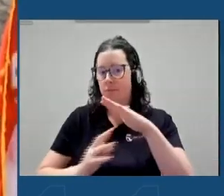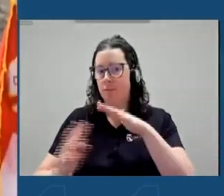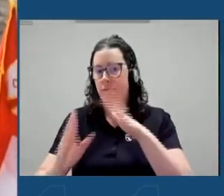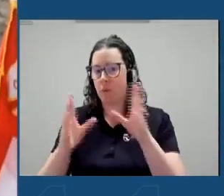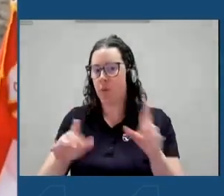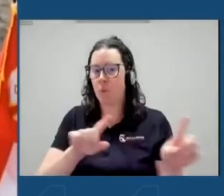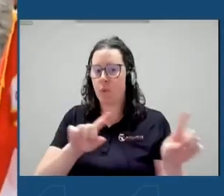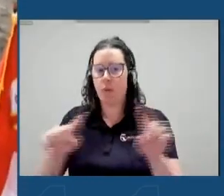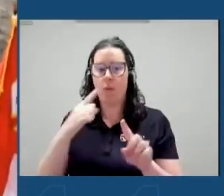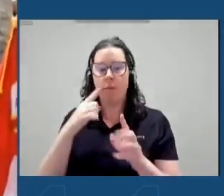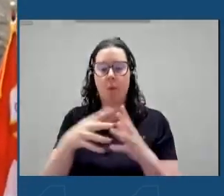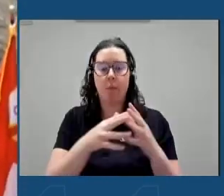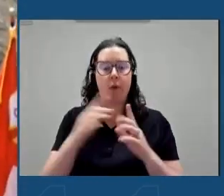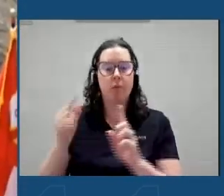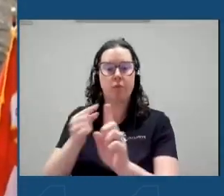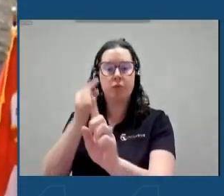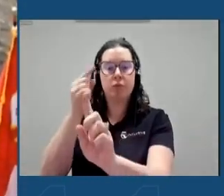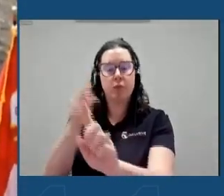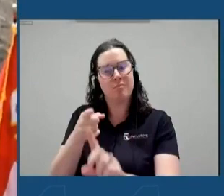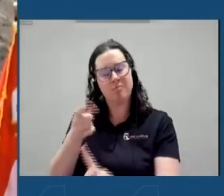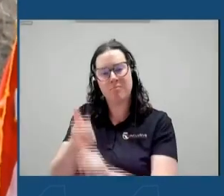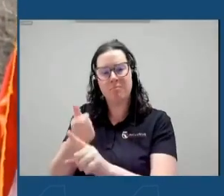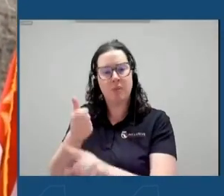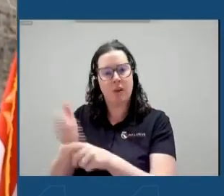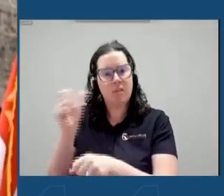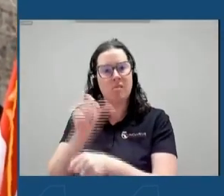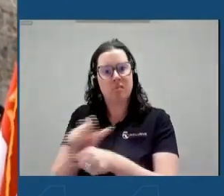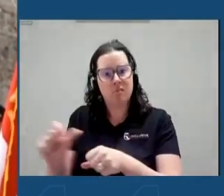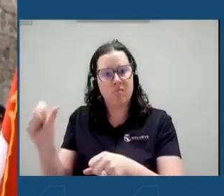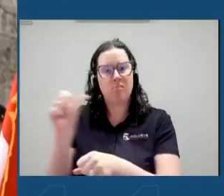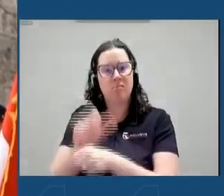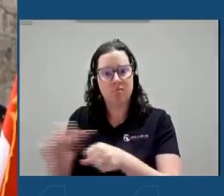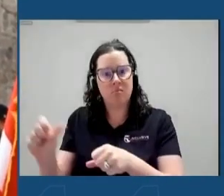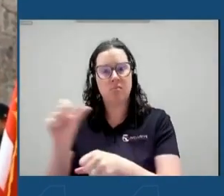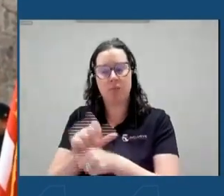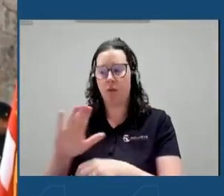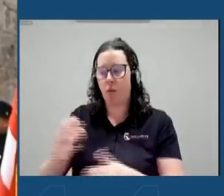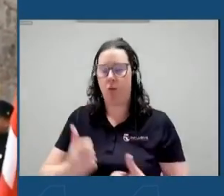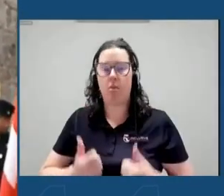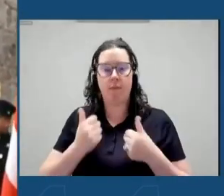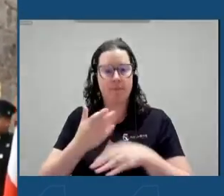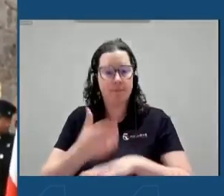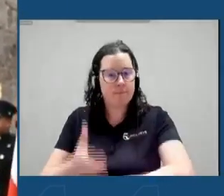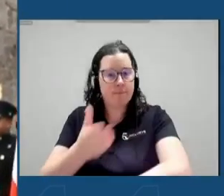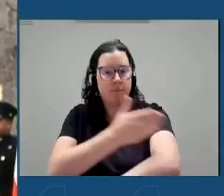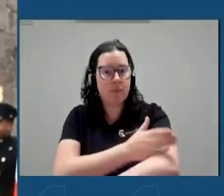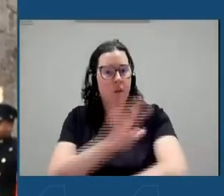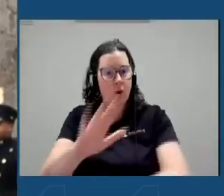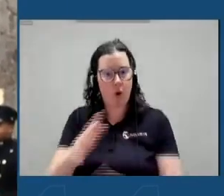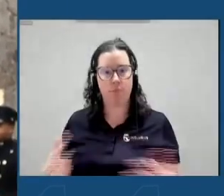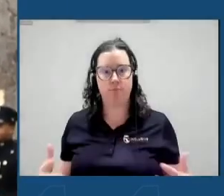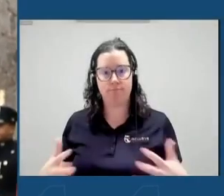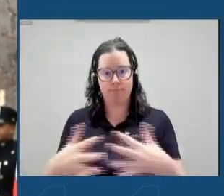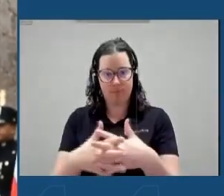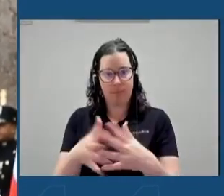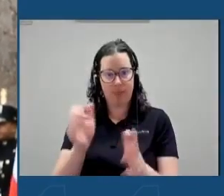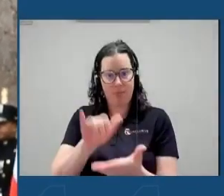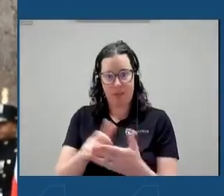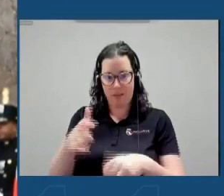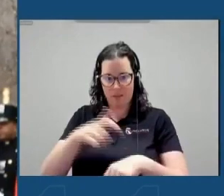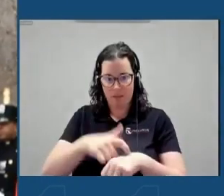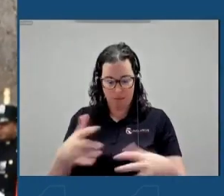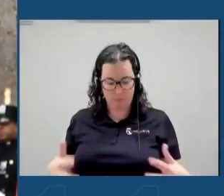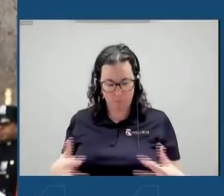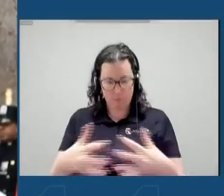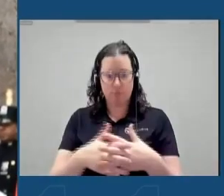who worked tirelessly to build a better life so that she and her unborn baby could live something that people